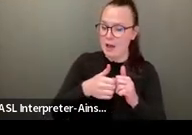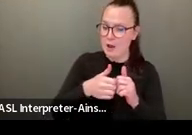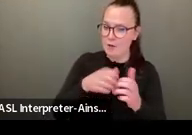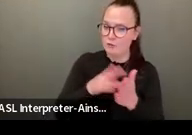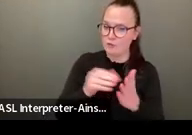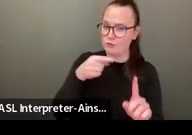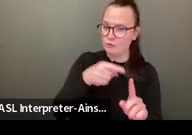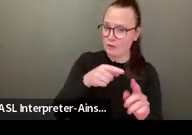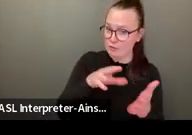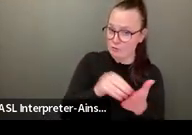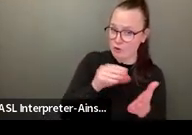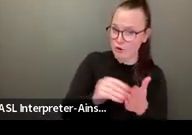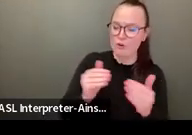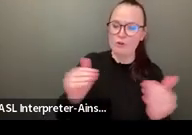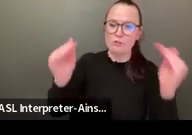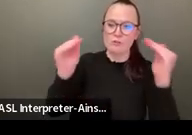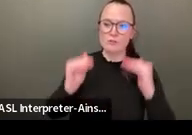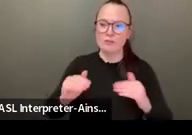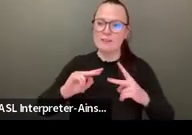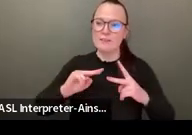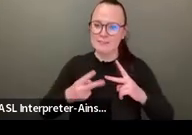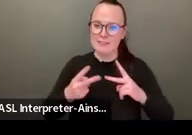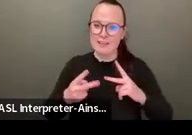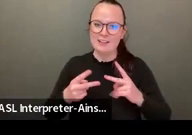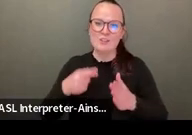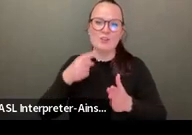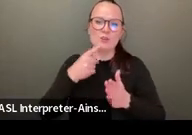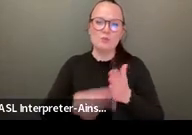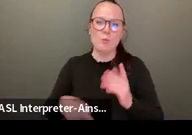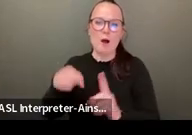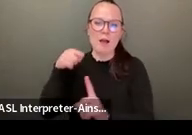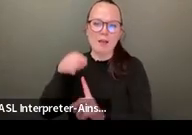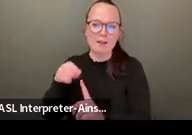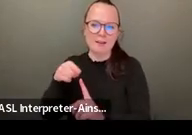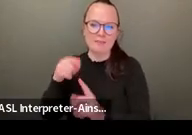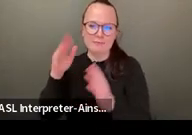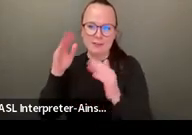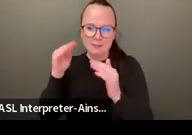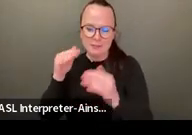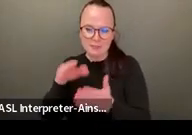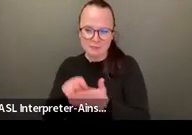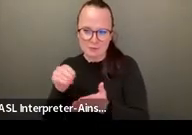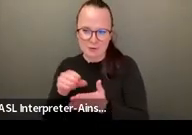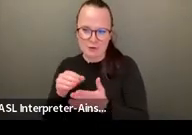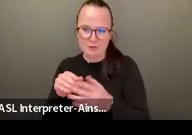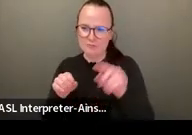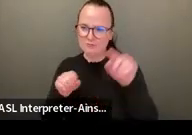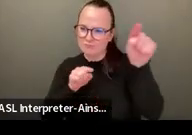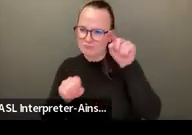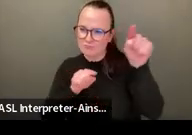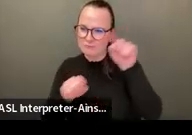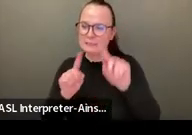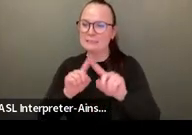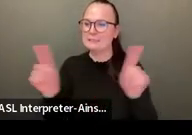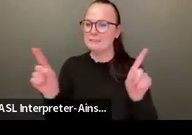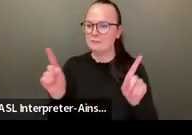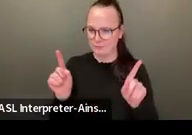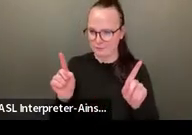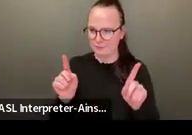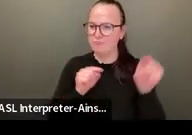a student is expected or taught or expected to learn. So there's just a little difference between the